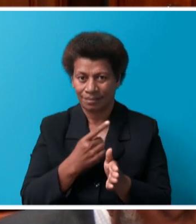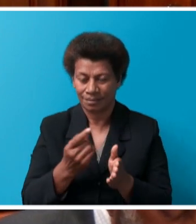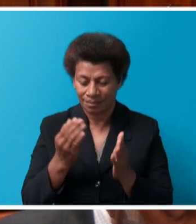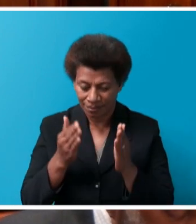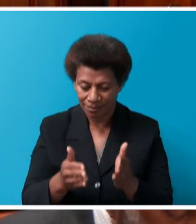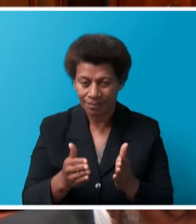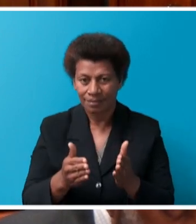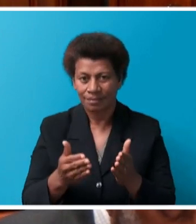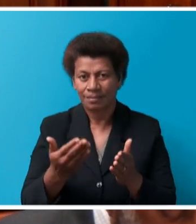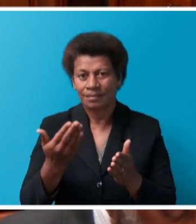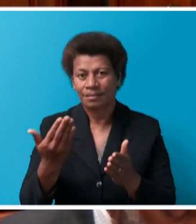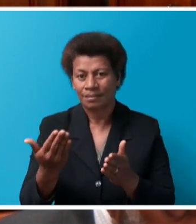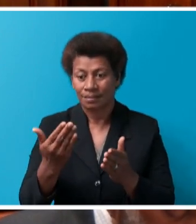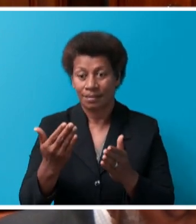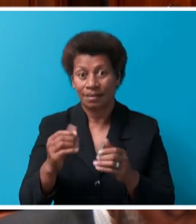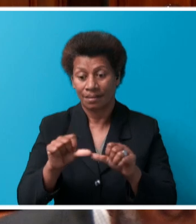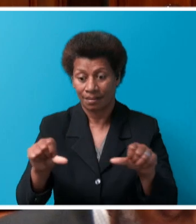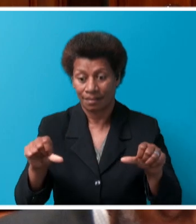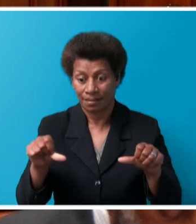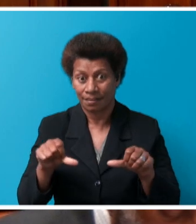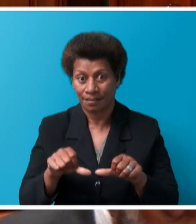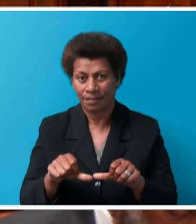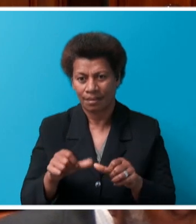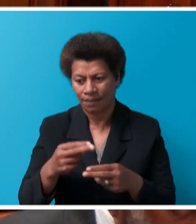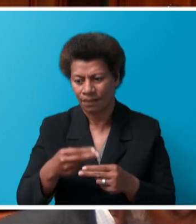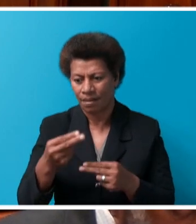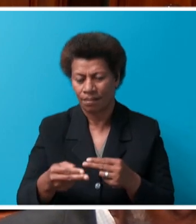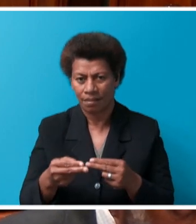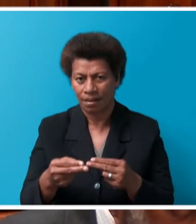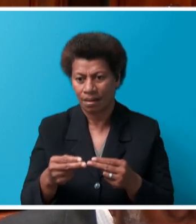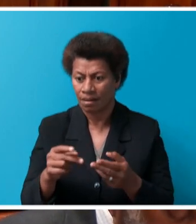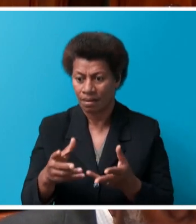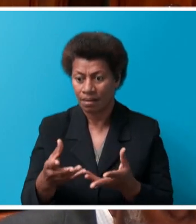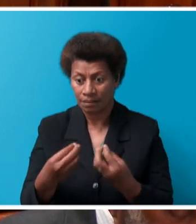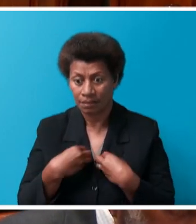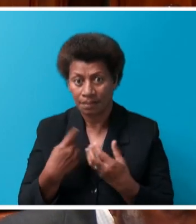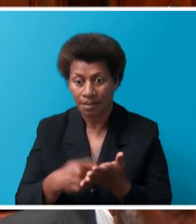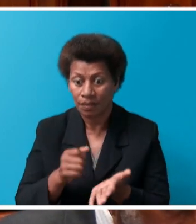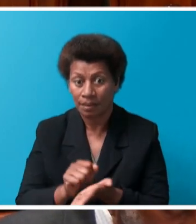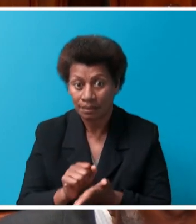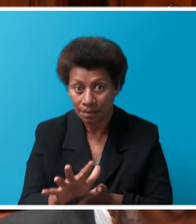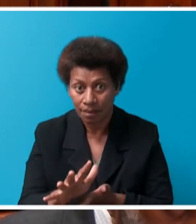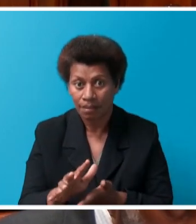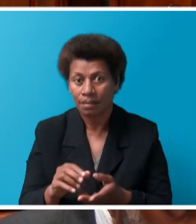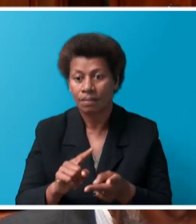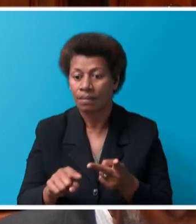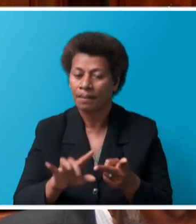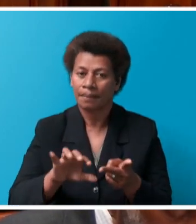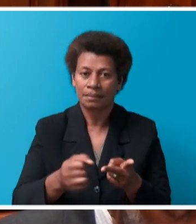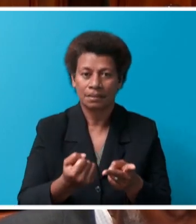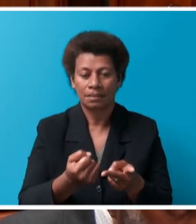models, ensuring farmers earn not just from raw produce, but from finished